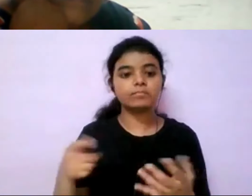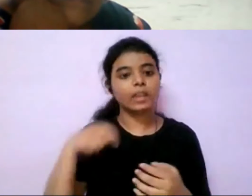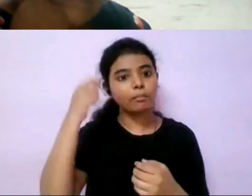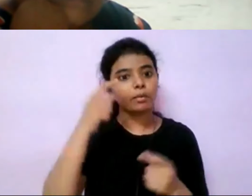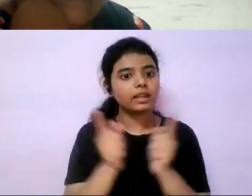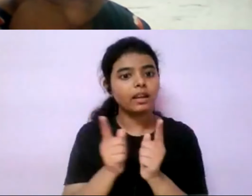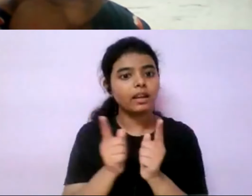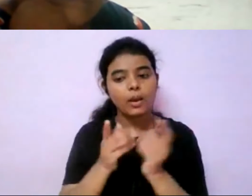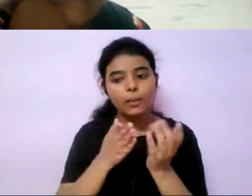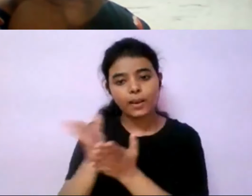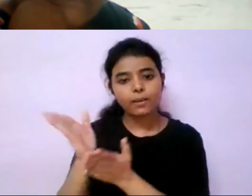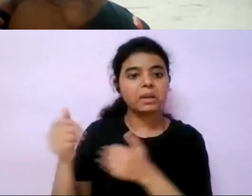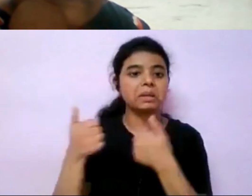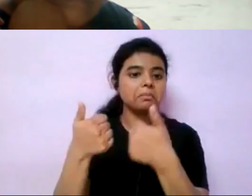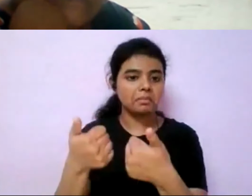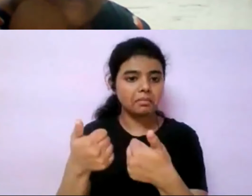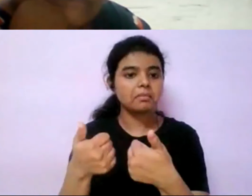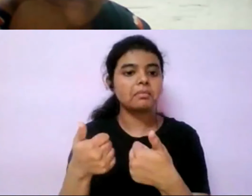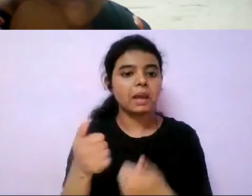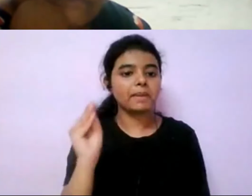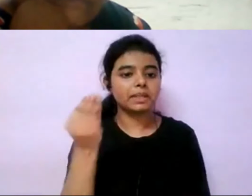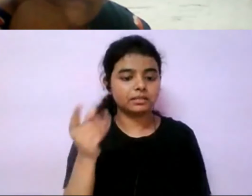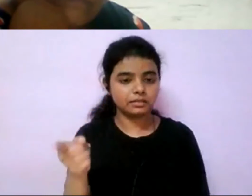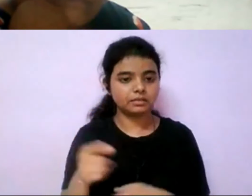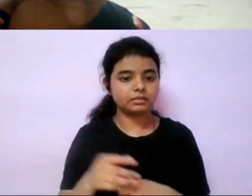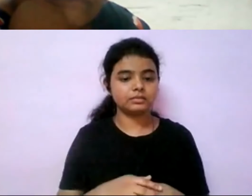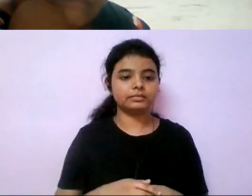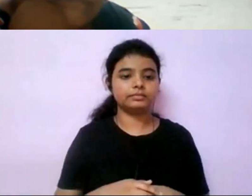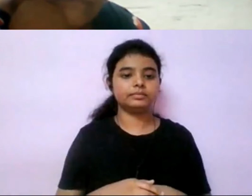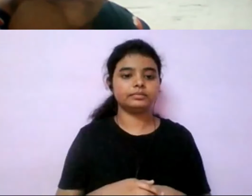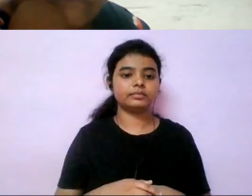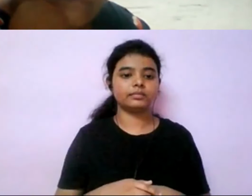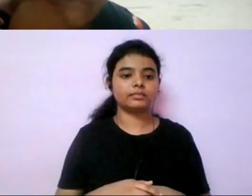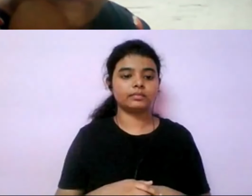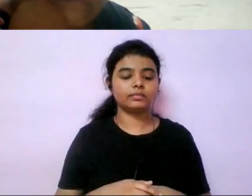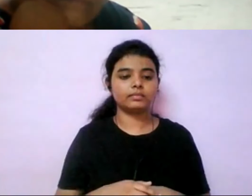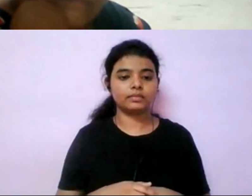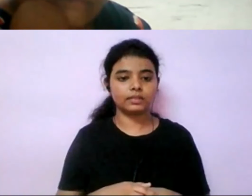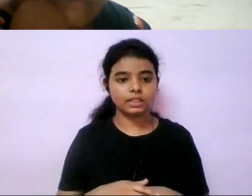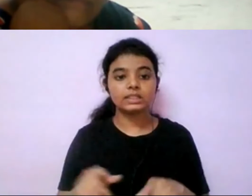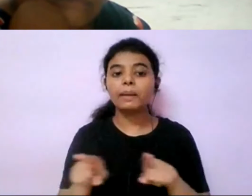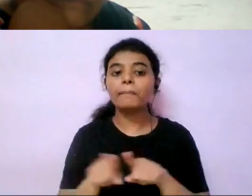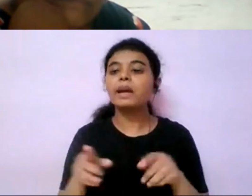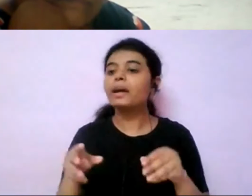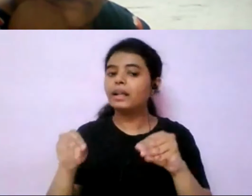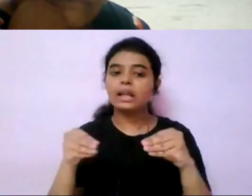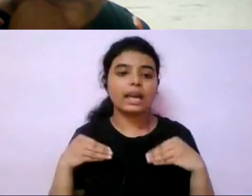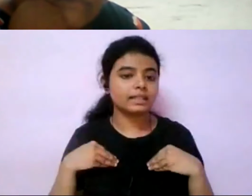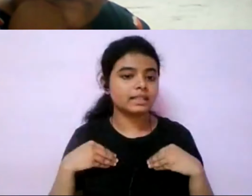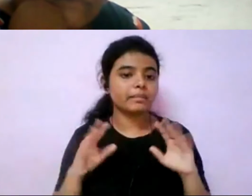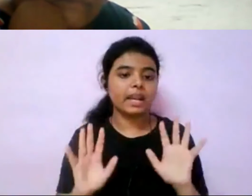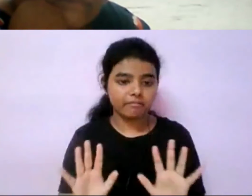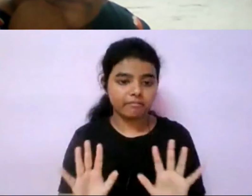Uh, this works better because there is also sort of a greater degree of acceptance when it is coming from a